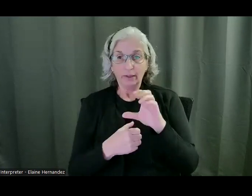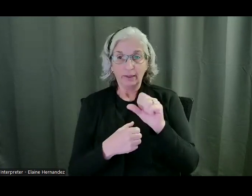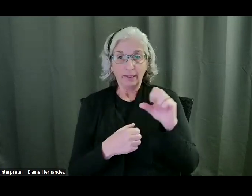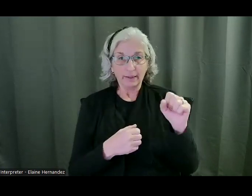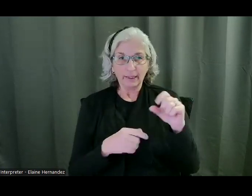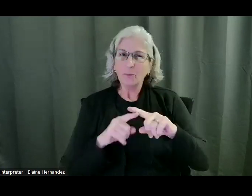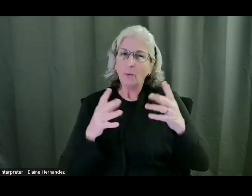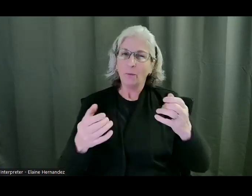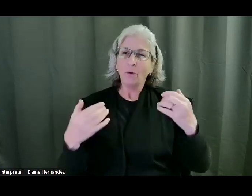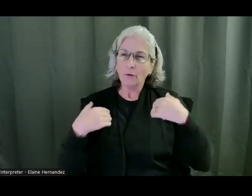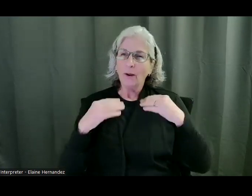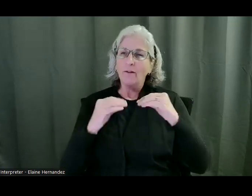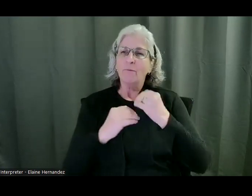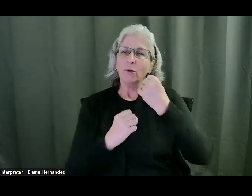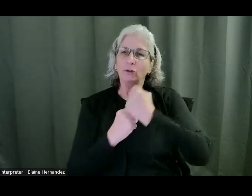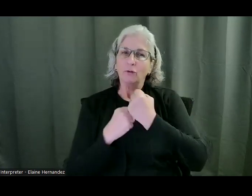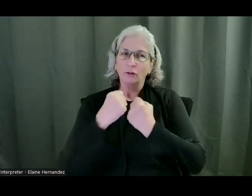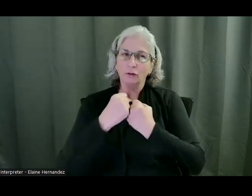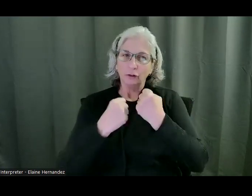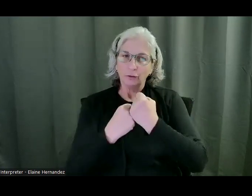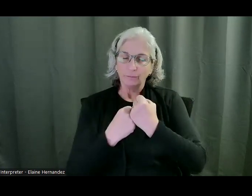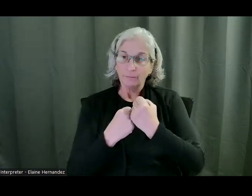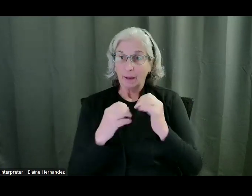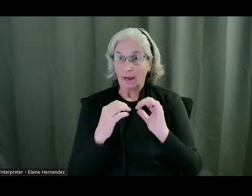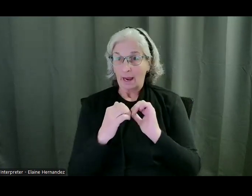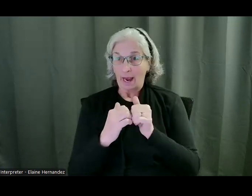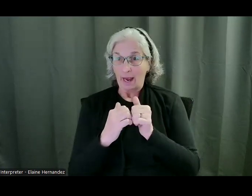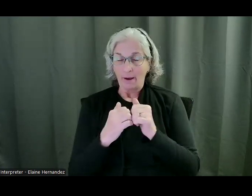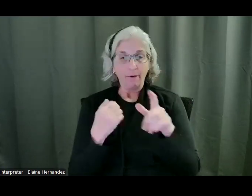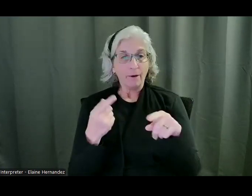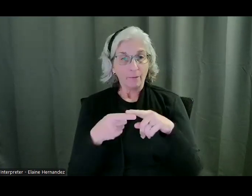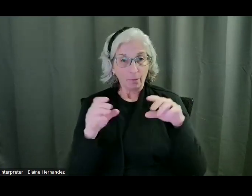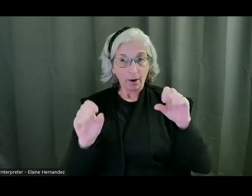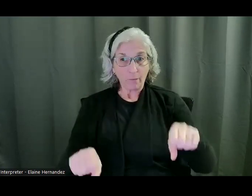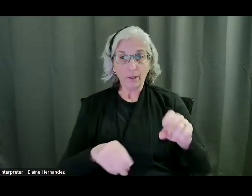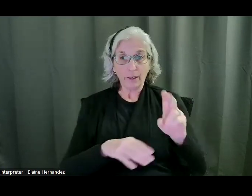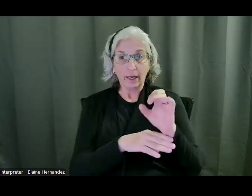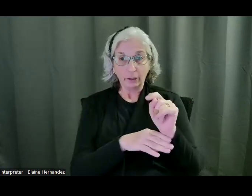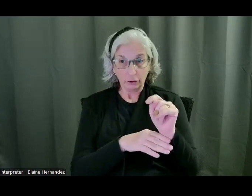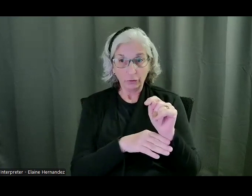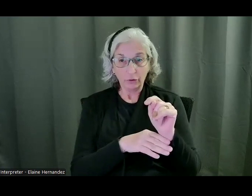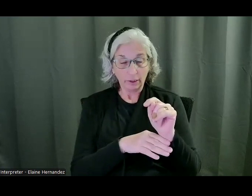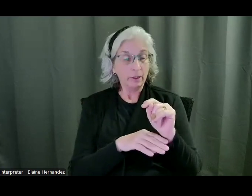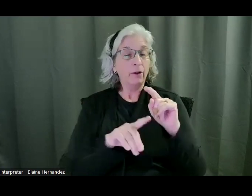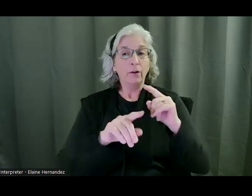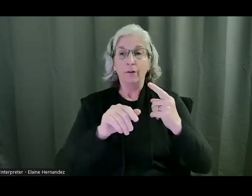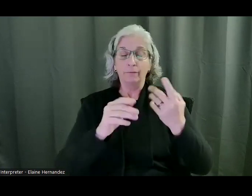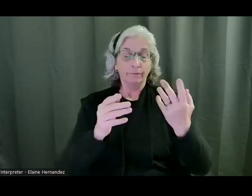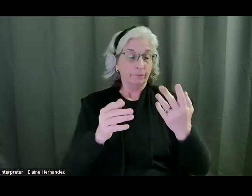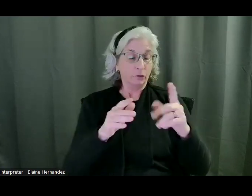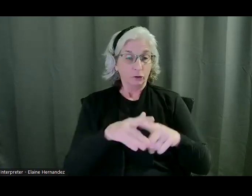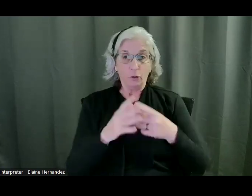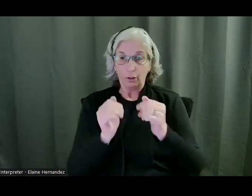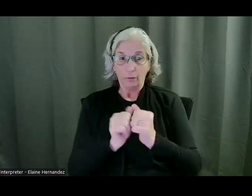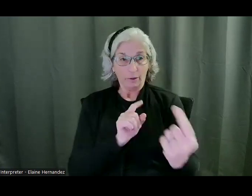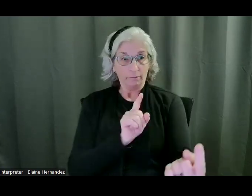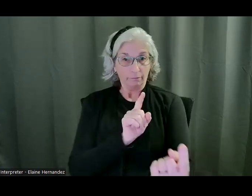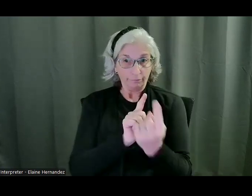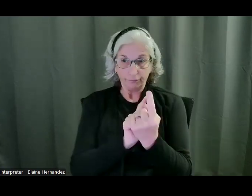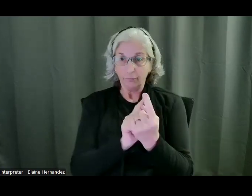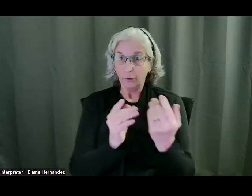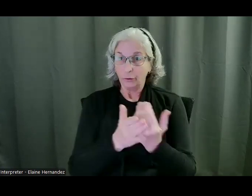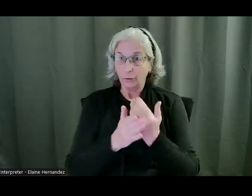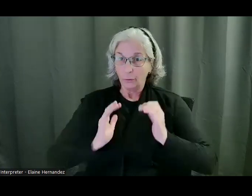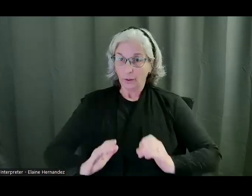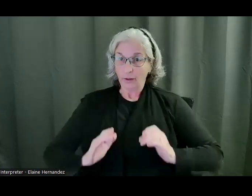can use it and when we can use it across kind of the timeline of starting from when somebody comes to DARS to